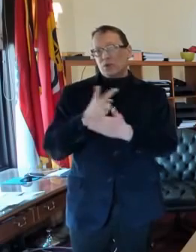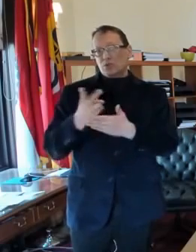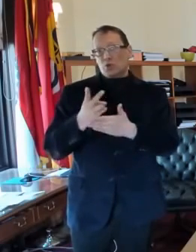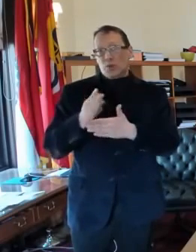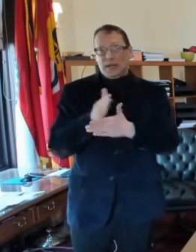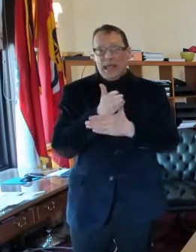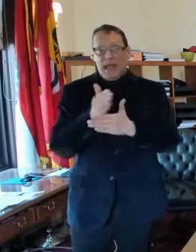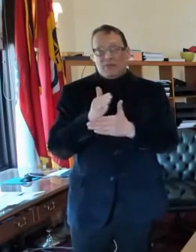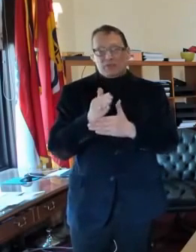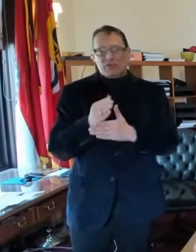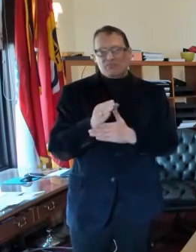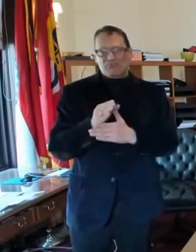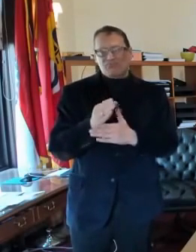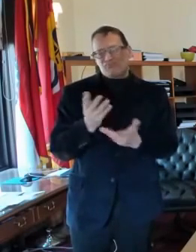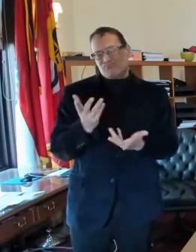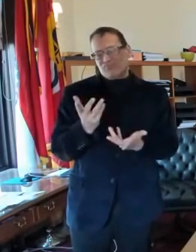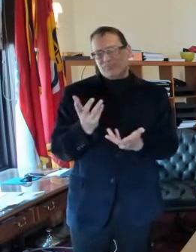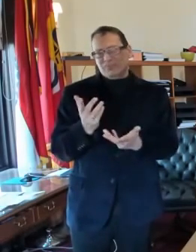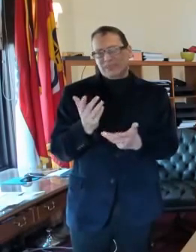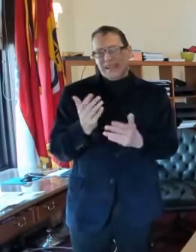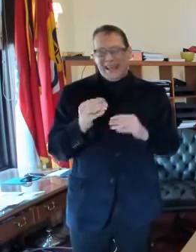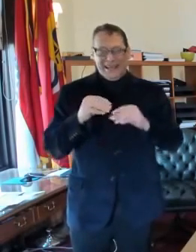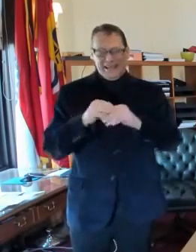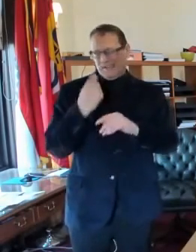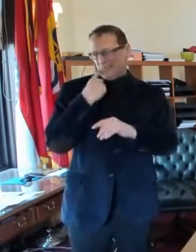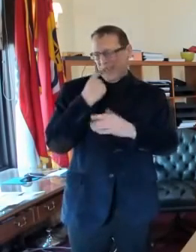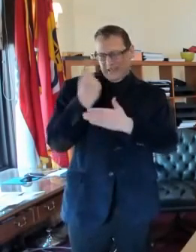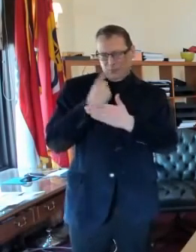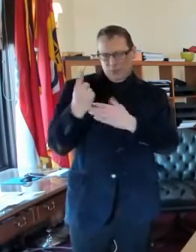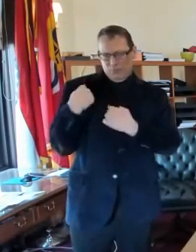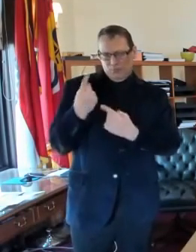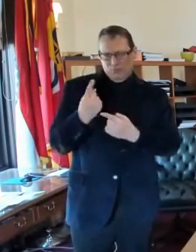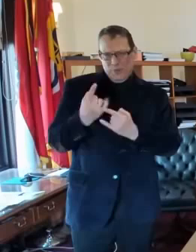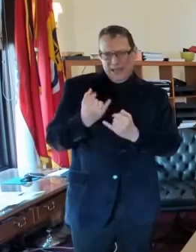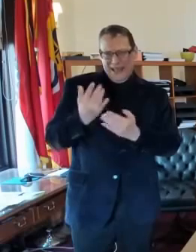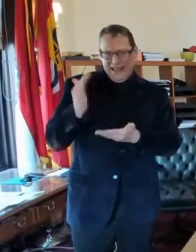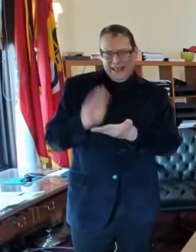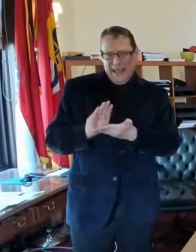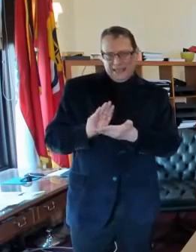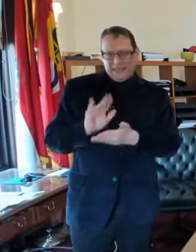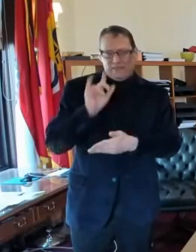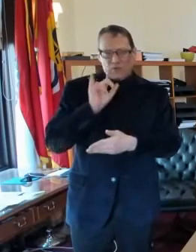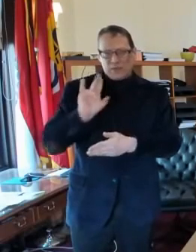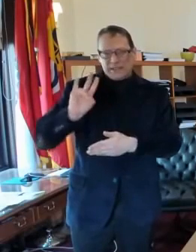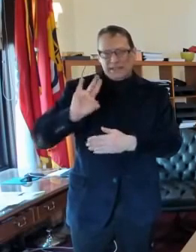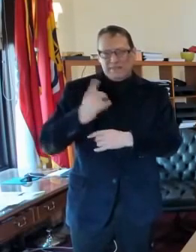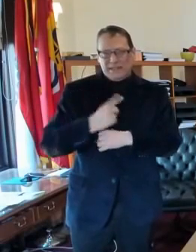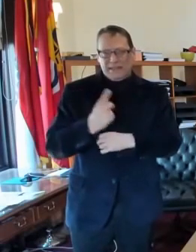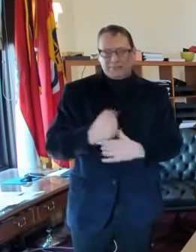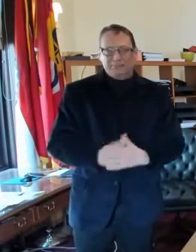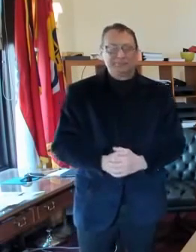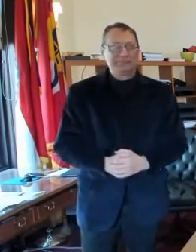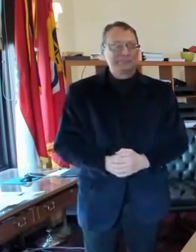rate, and even less than that in this past week for the 7-day average rate.